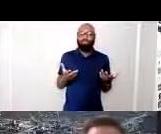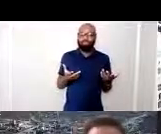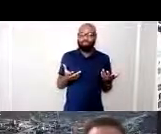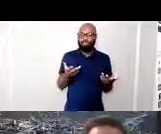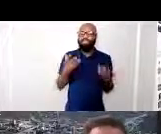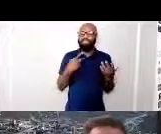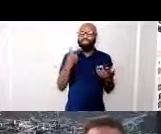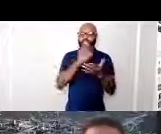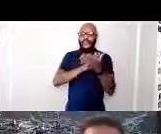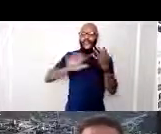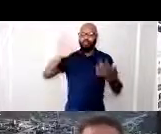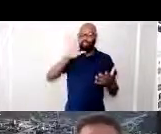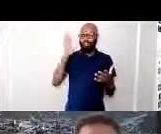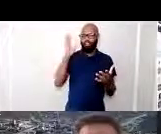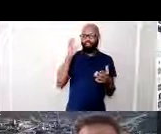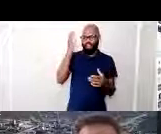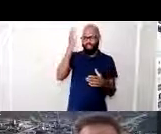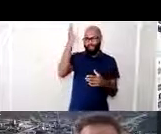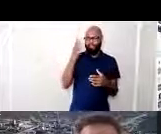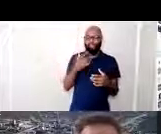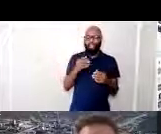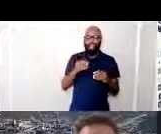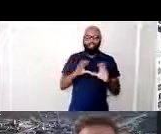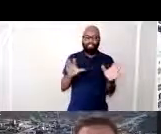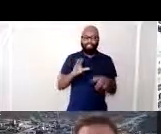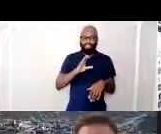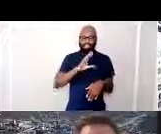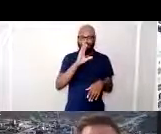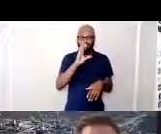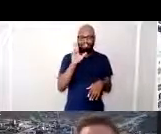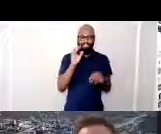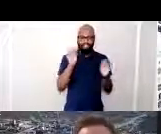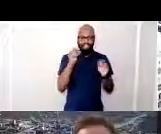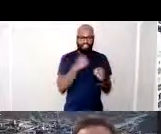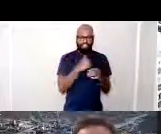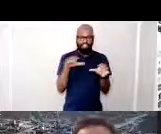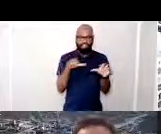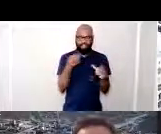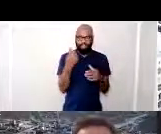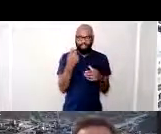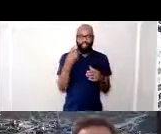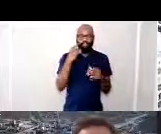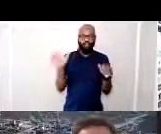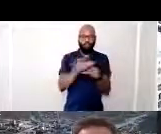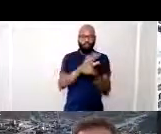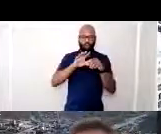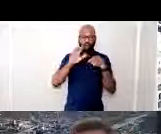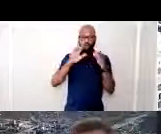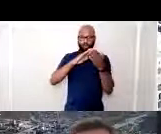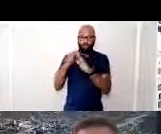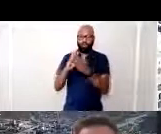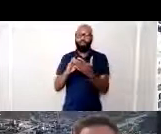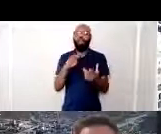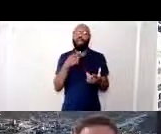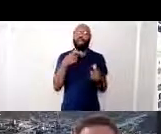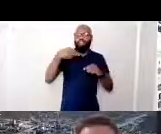concept because honestly, none of us have ever done something like this for a whole community. So I wanted to just take a couple of minutes to go into that a little bit more